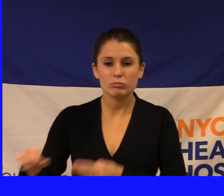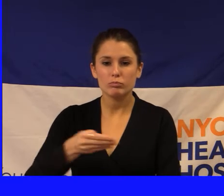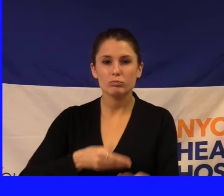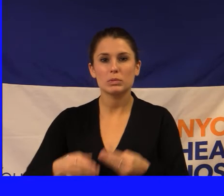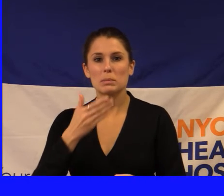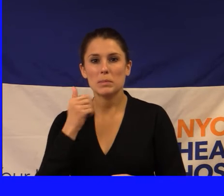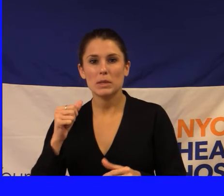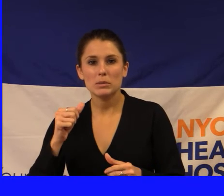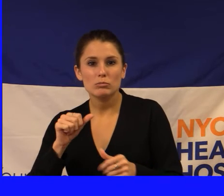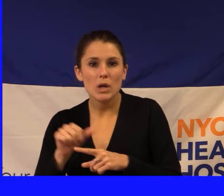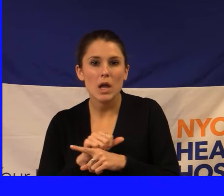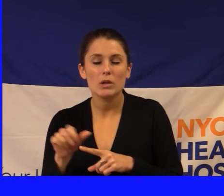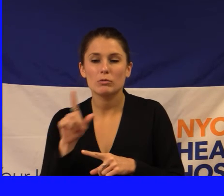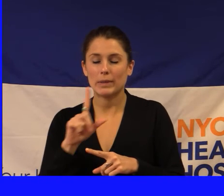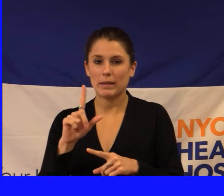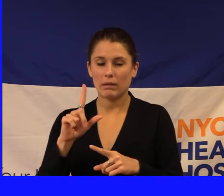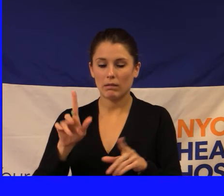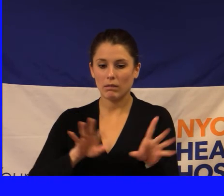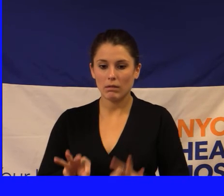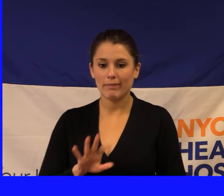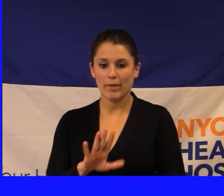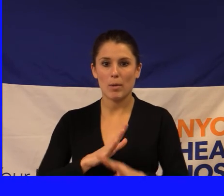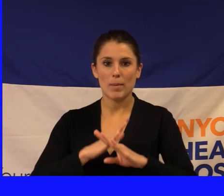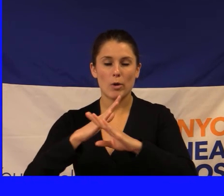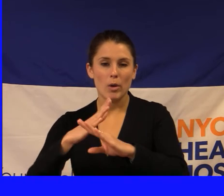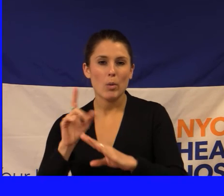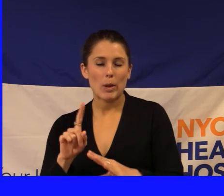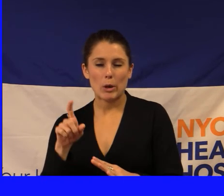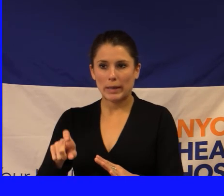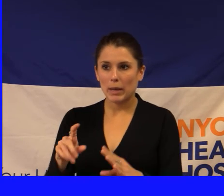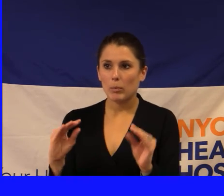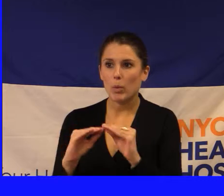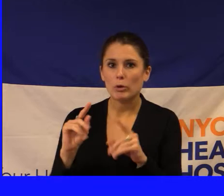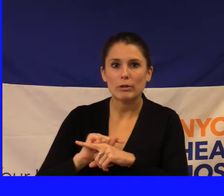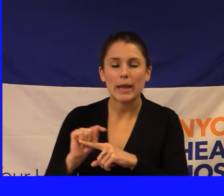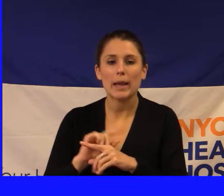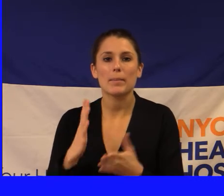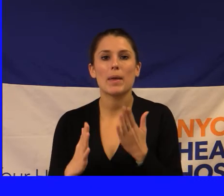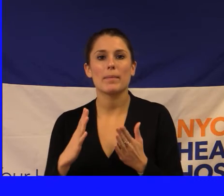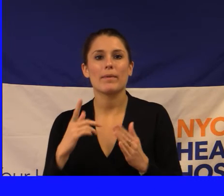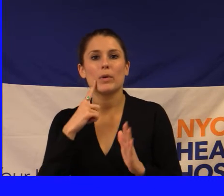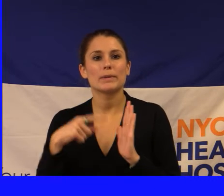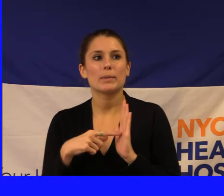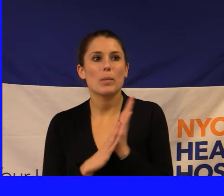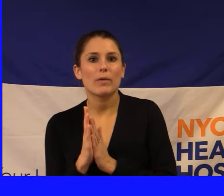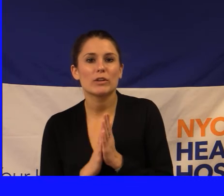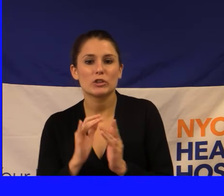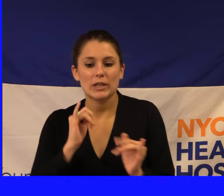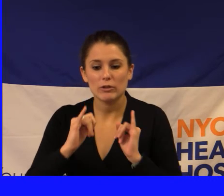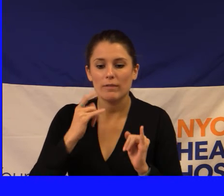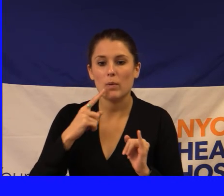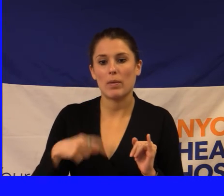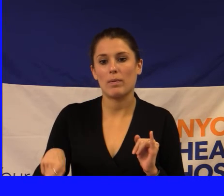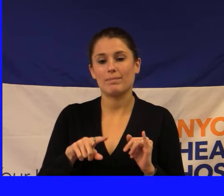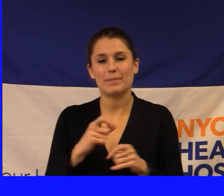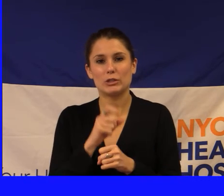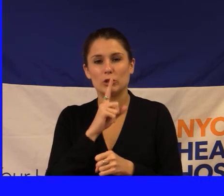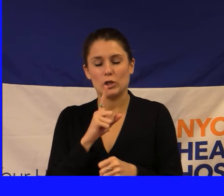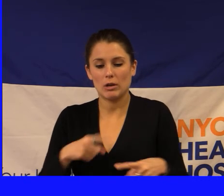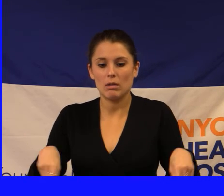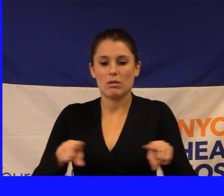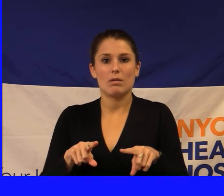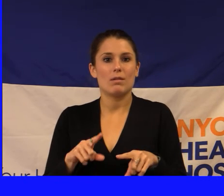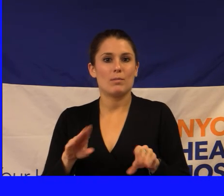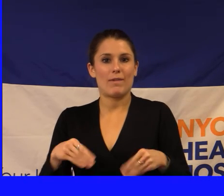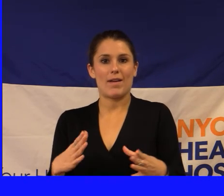their own barriers and where they need training, such as motivational interviewing, to make sure that they're all providing the best